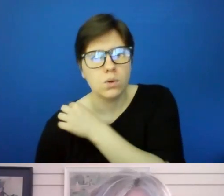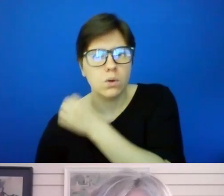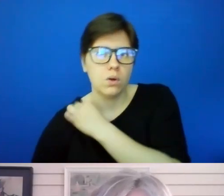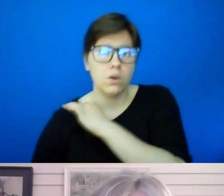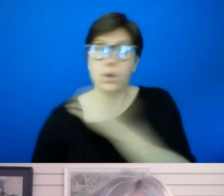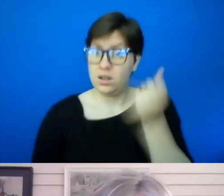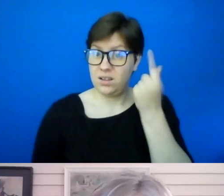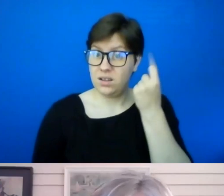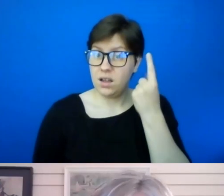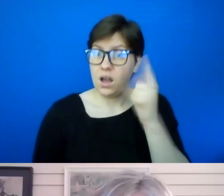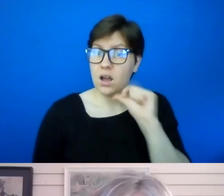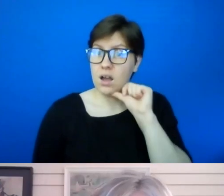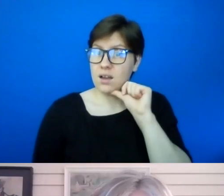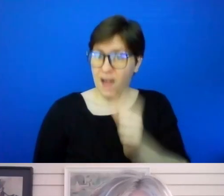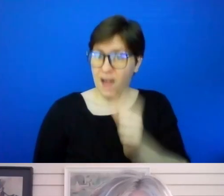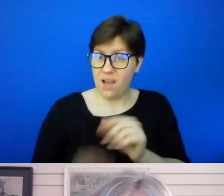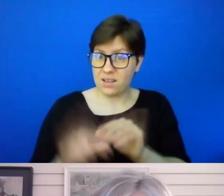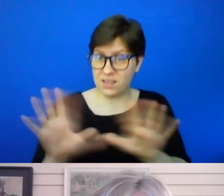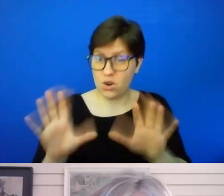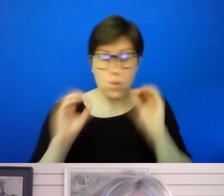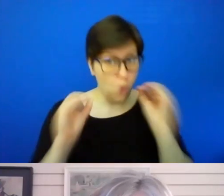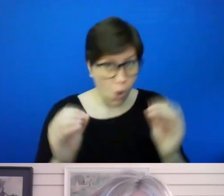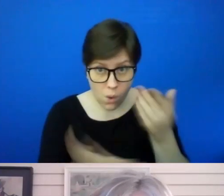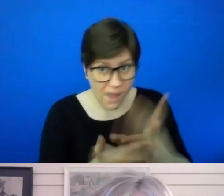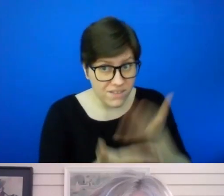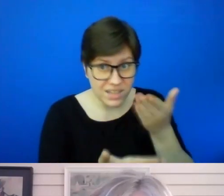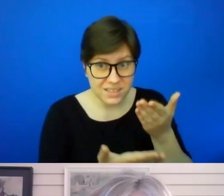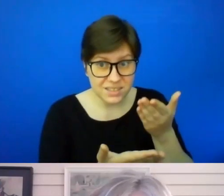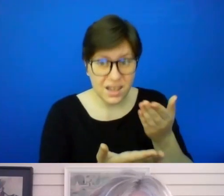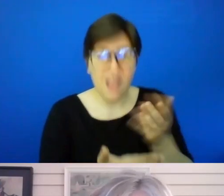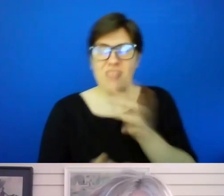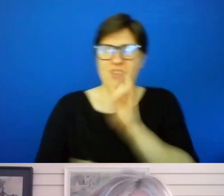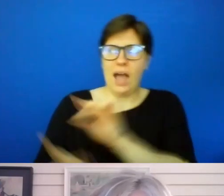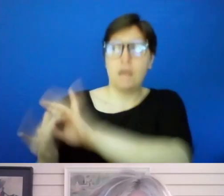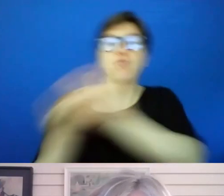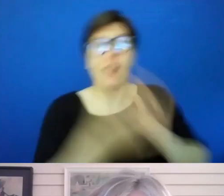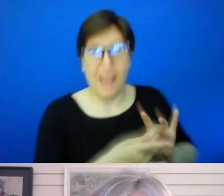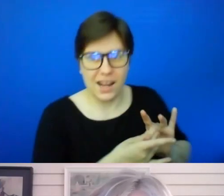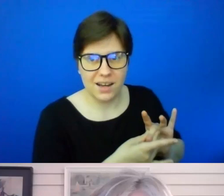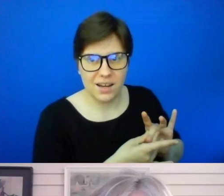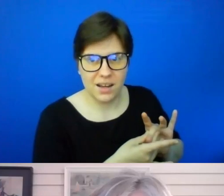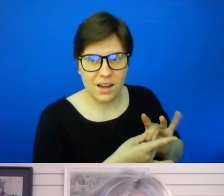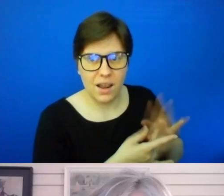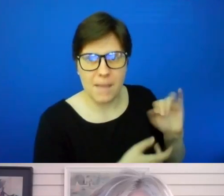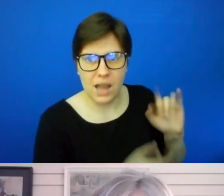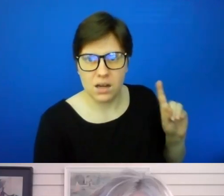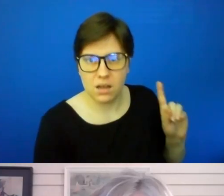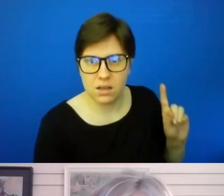But what's not clear, and there's no evidence to establish, that that connects to and relates to usage of Maine.